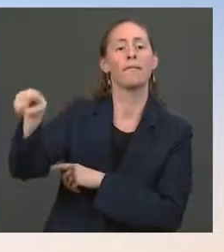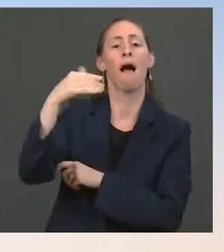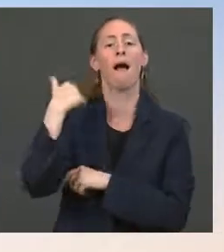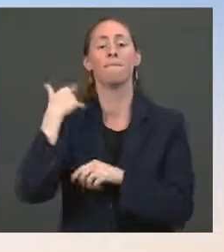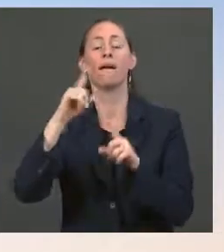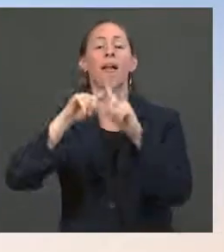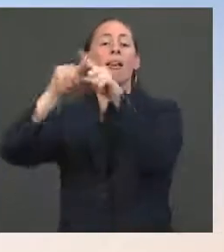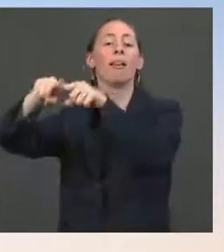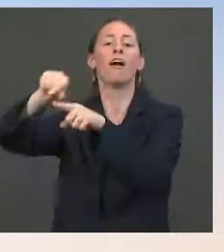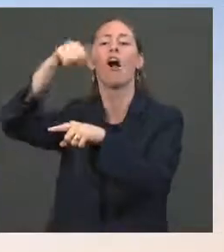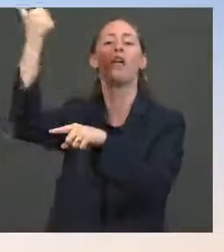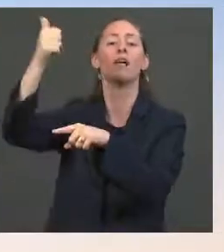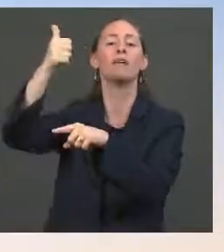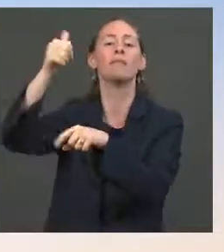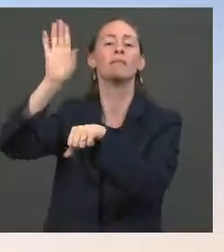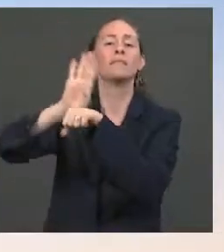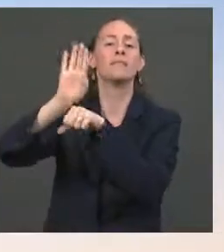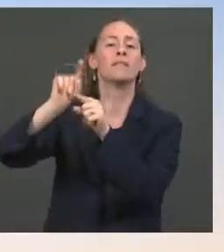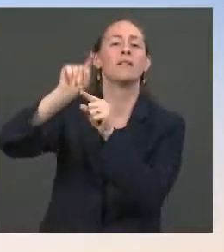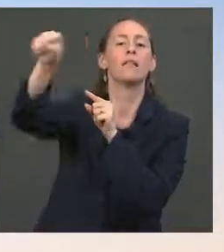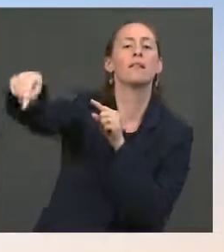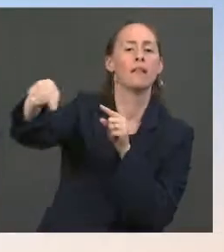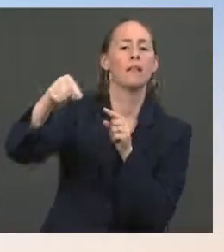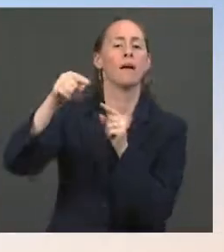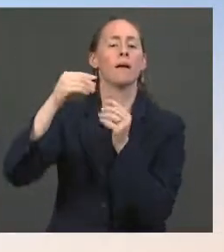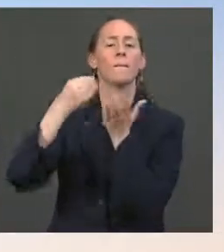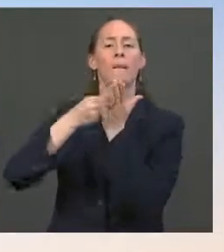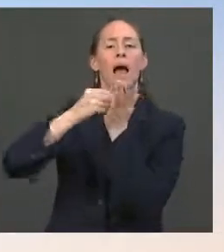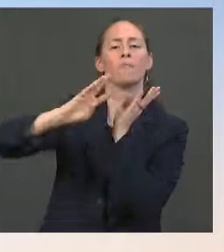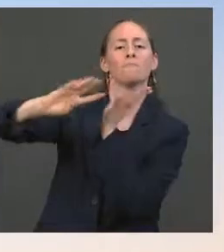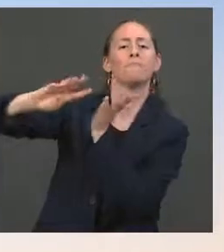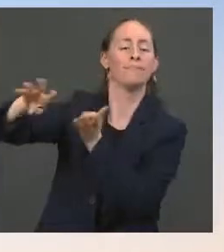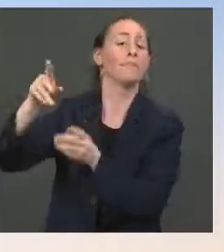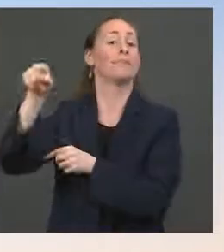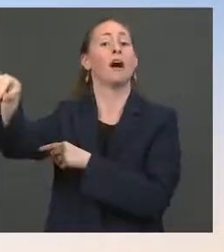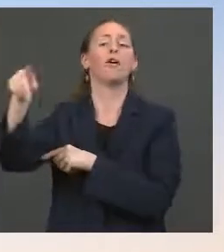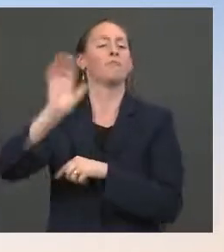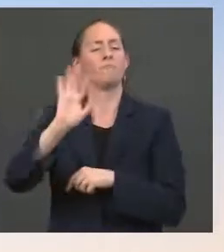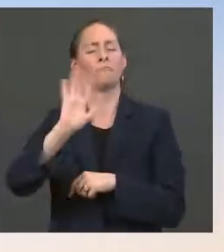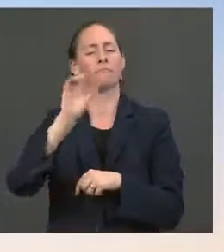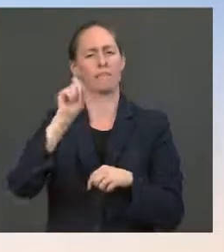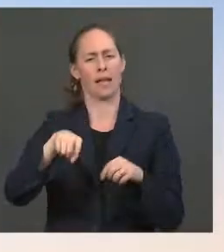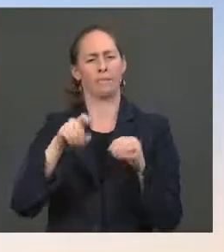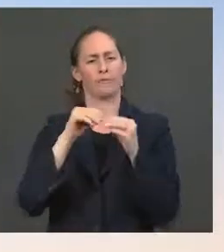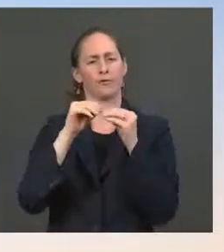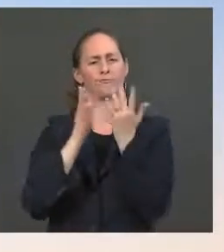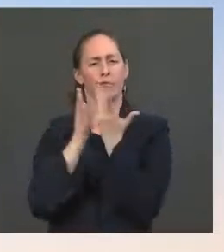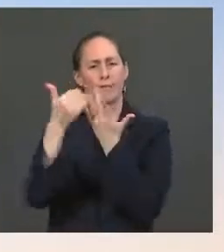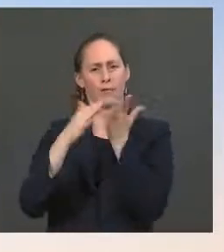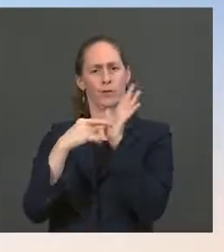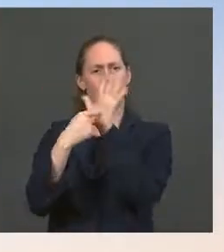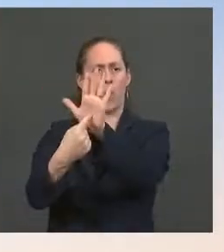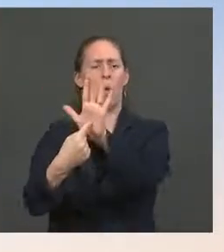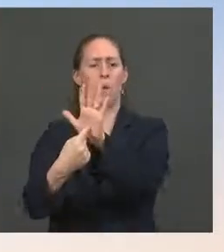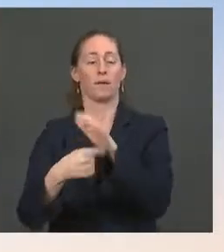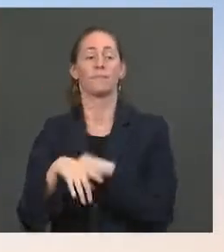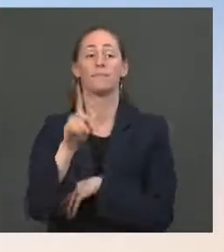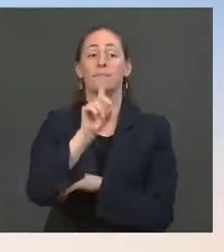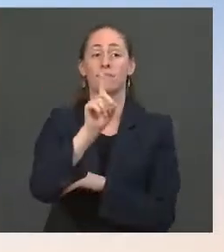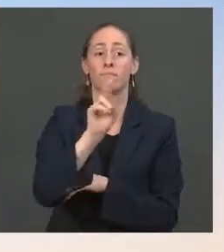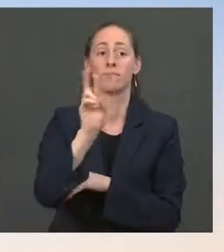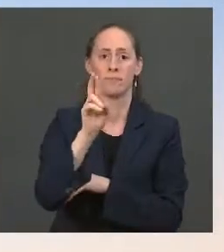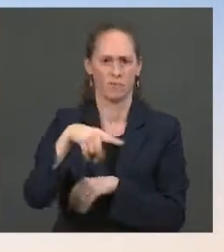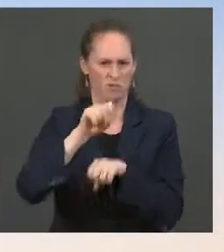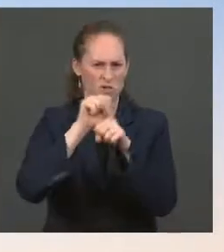reporting. And I'd also note that last year, Congress came together in a bipartisan fashion to direct the Treasury Department to develop a beneficial ownership database that